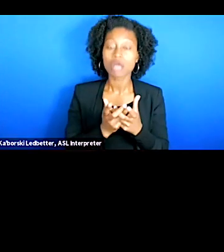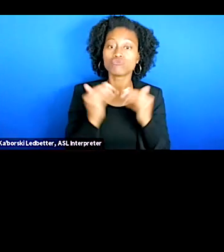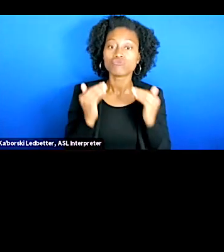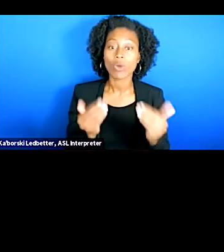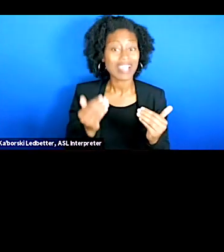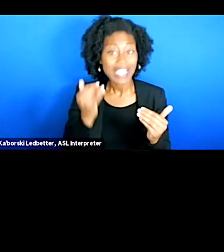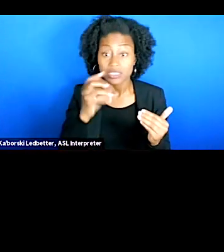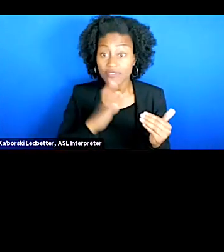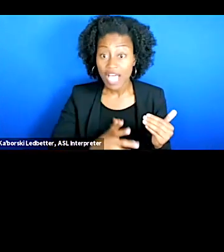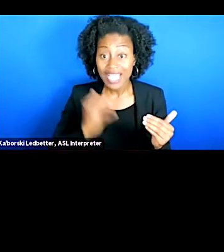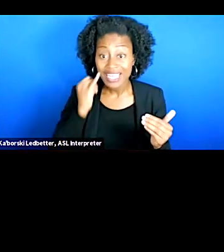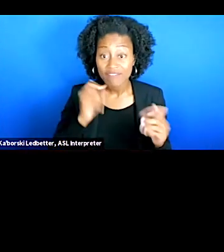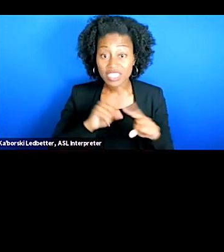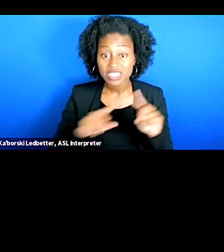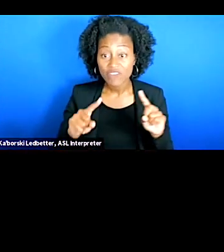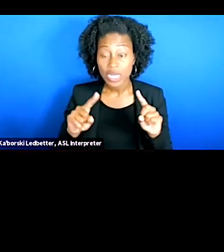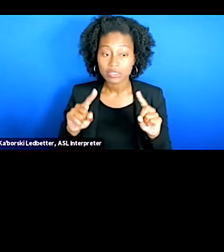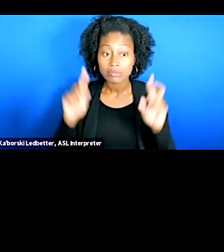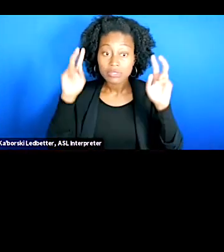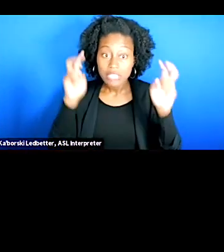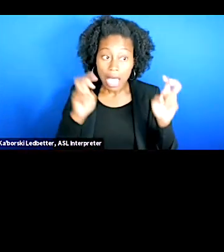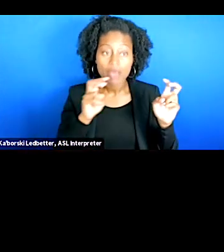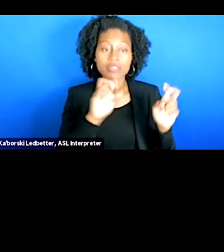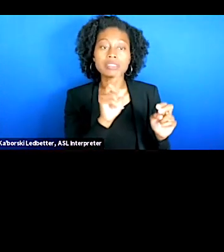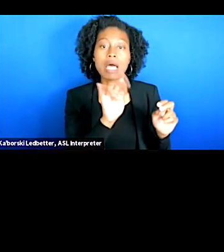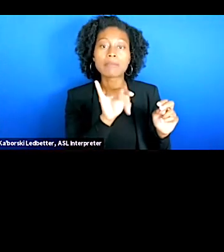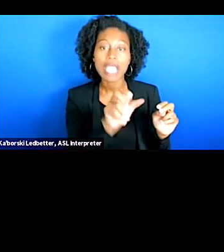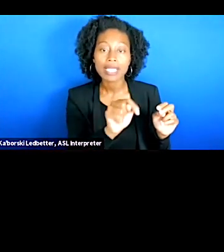question, and you can provide evidence of each theme.